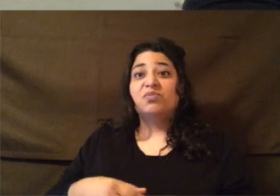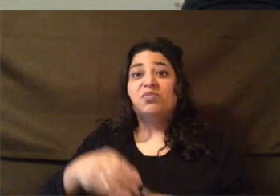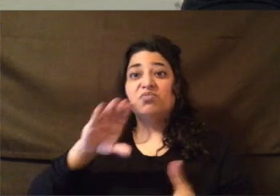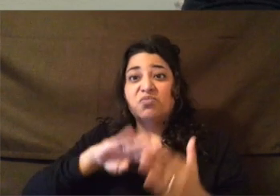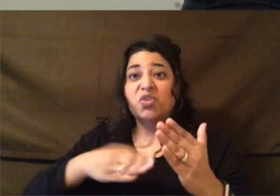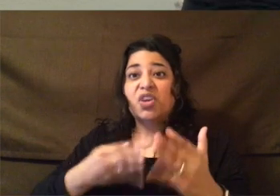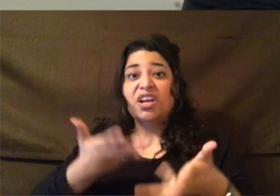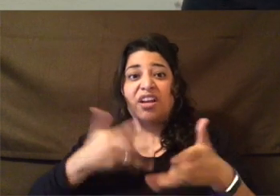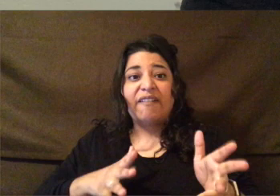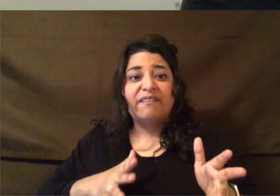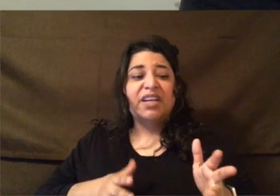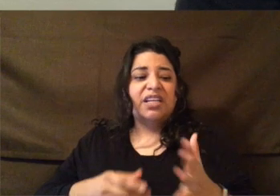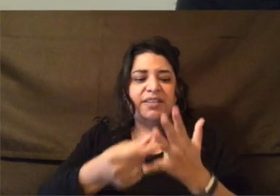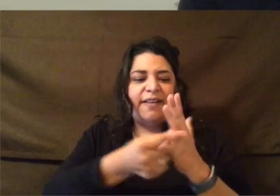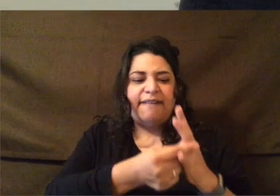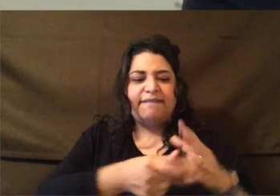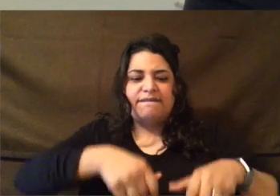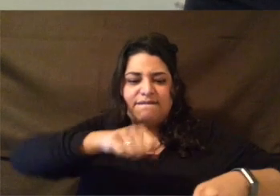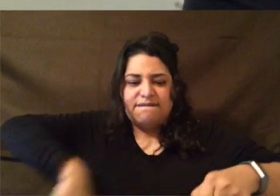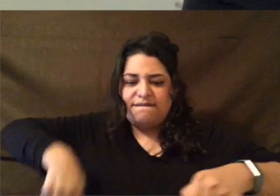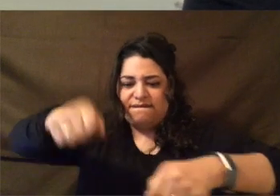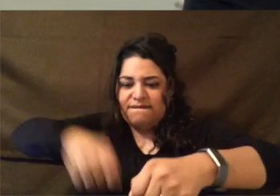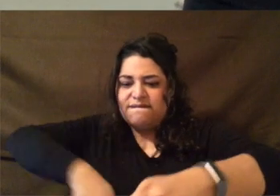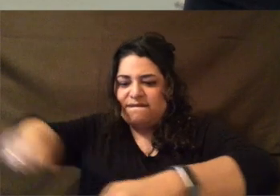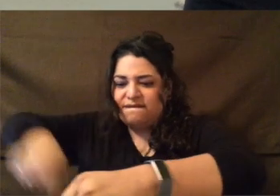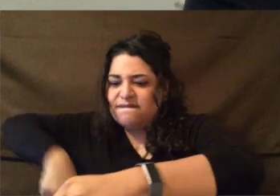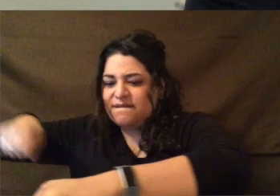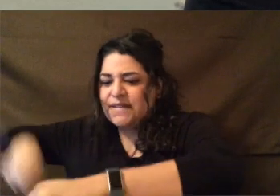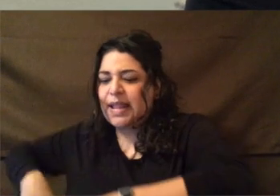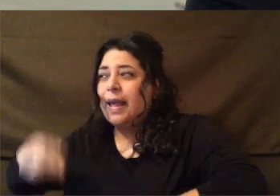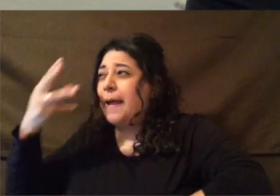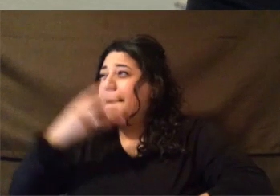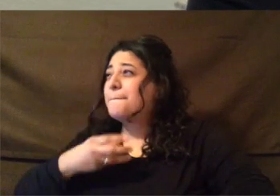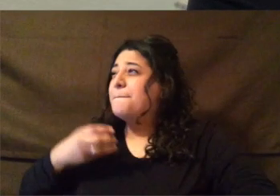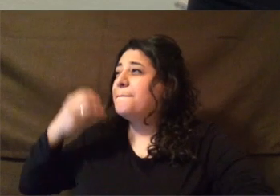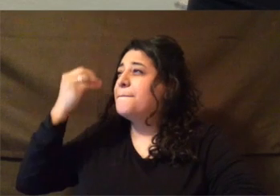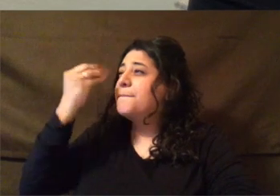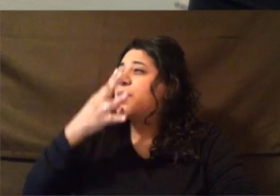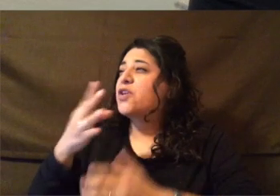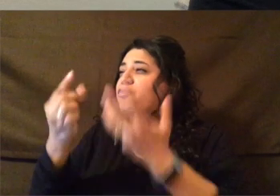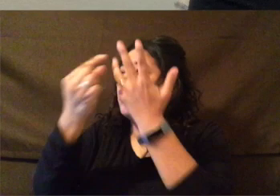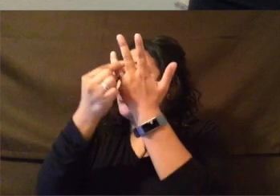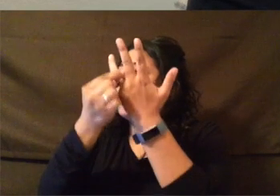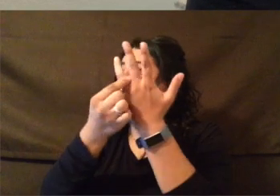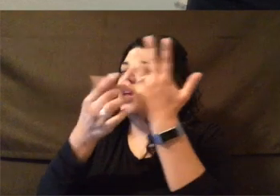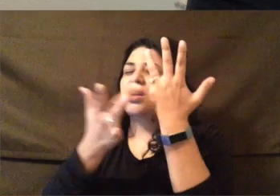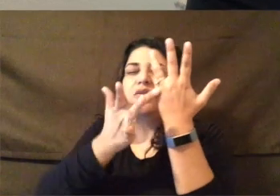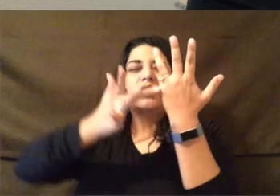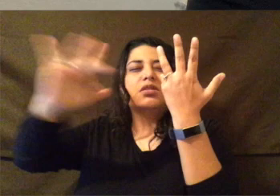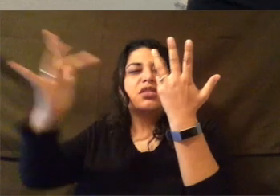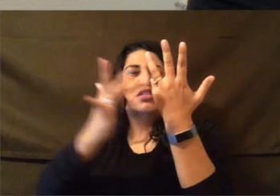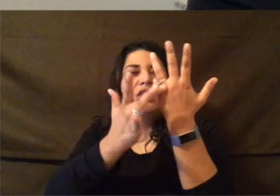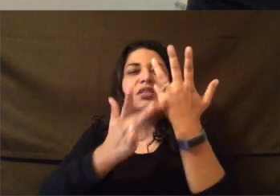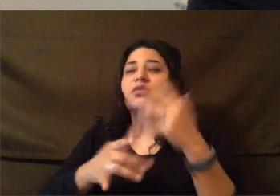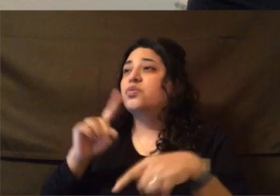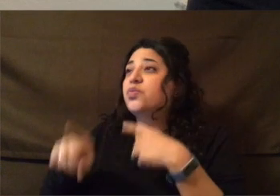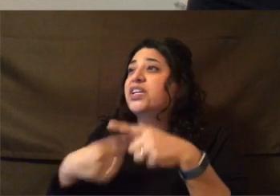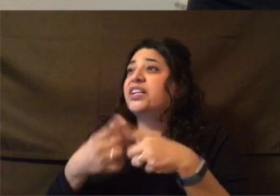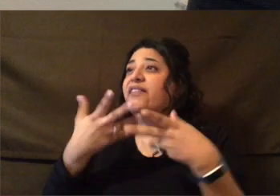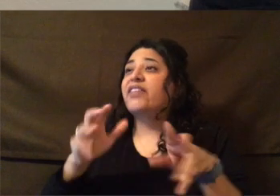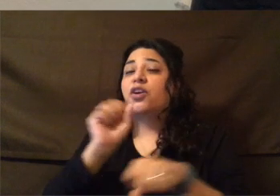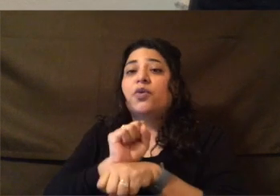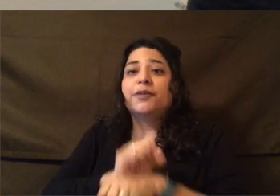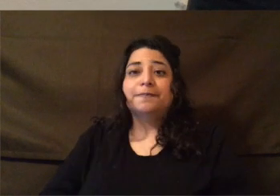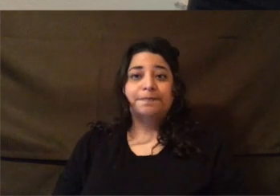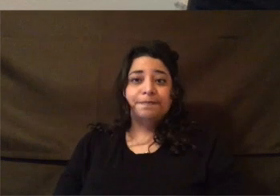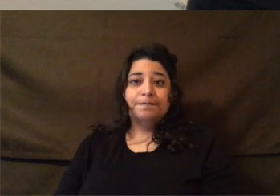the warthog. And the ring that beautiful princess had swallowed shone on the cook's hand as she did her work.